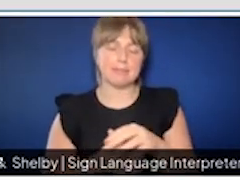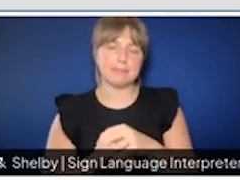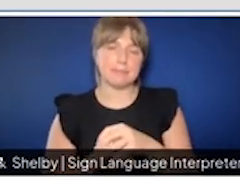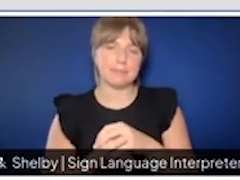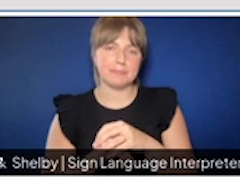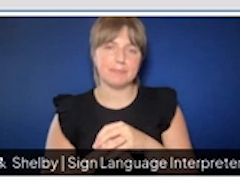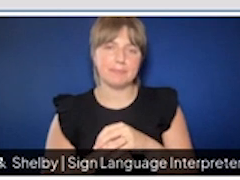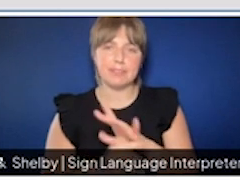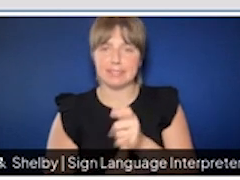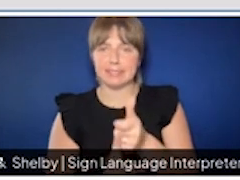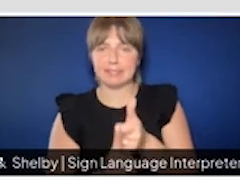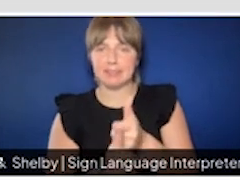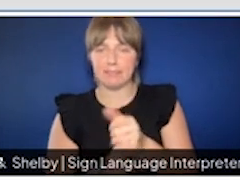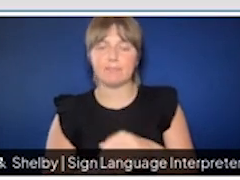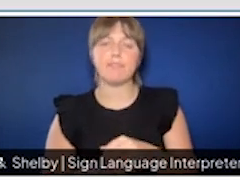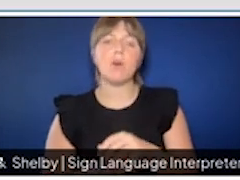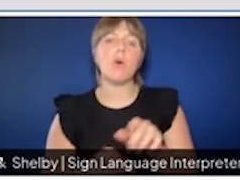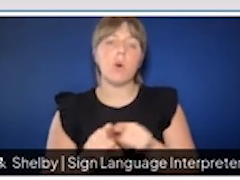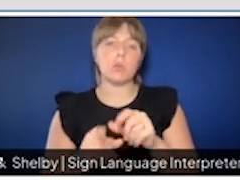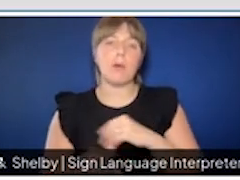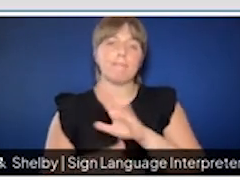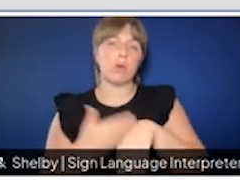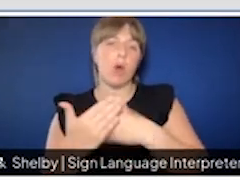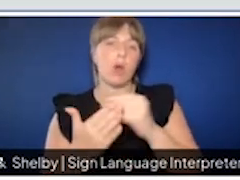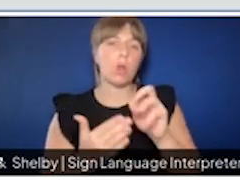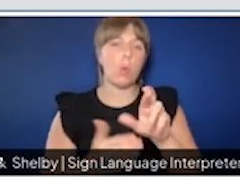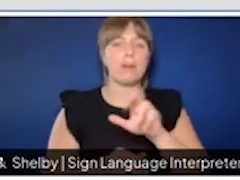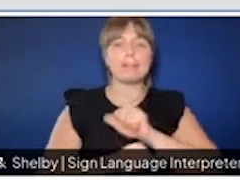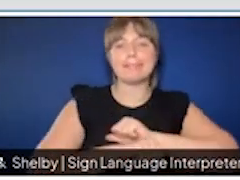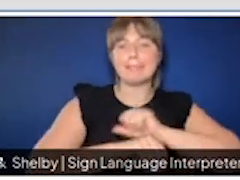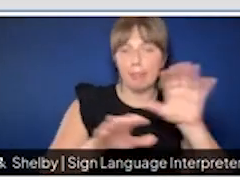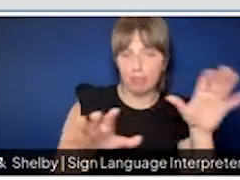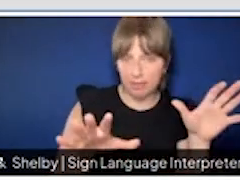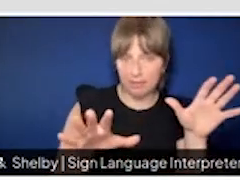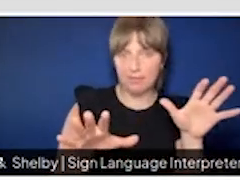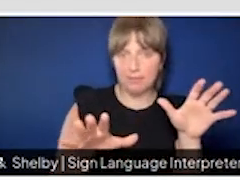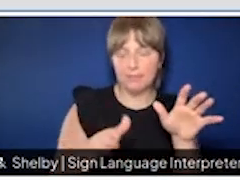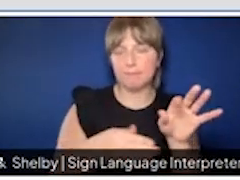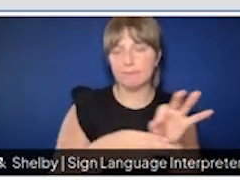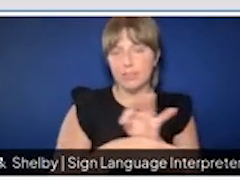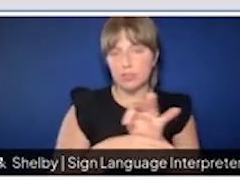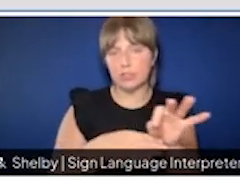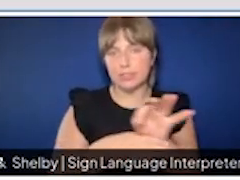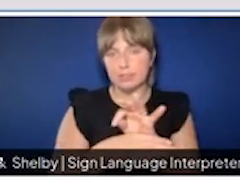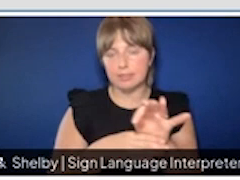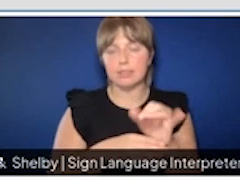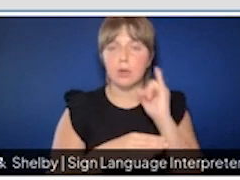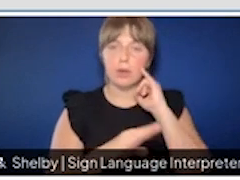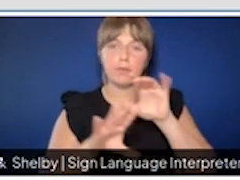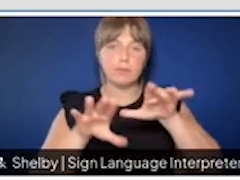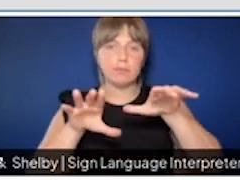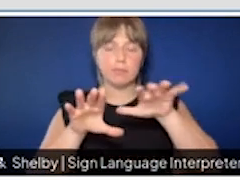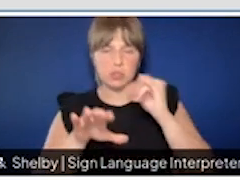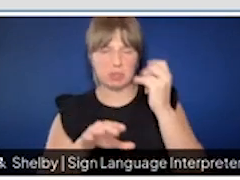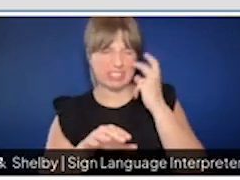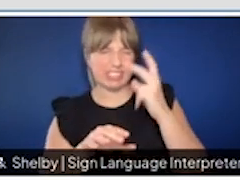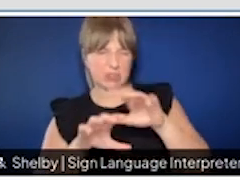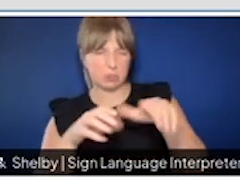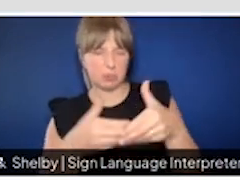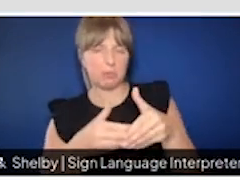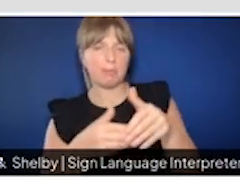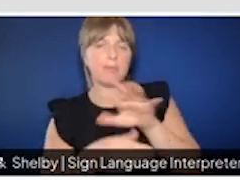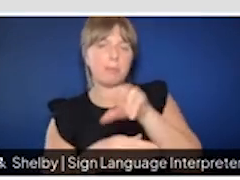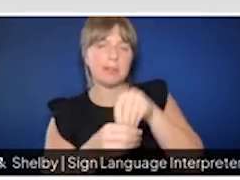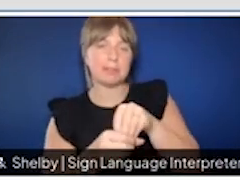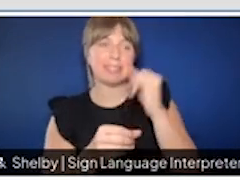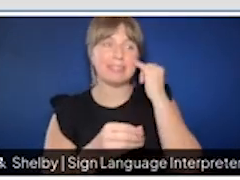also have all or nothing functionality. As a cap table cleaning mechanism, you want to make sure that a group of participants, if they sell, have to sell their entire